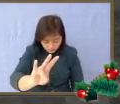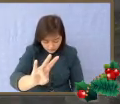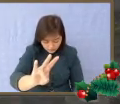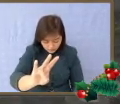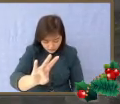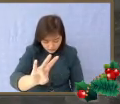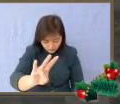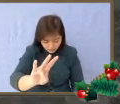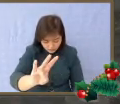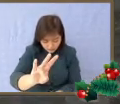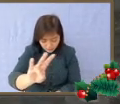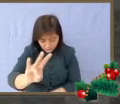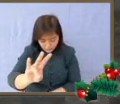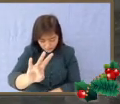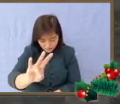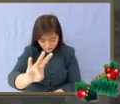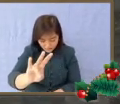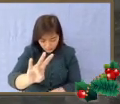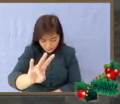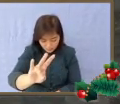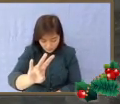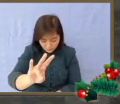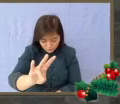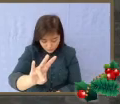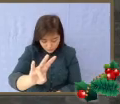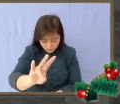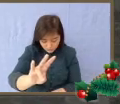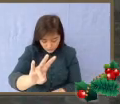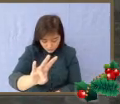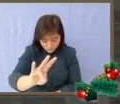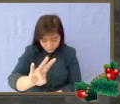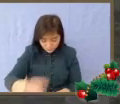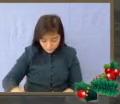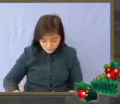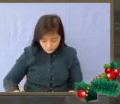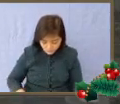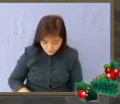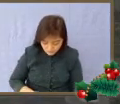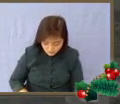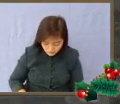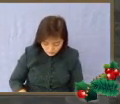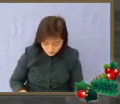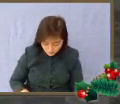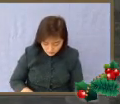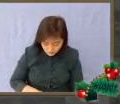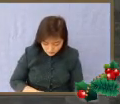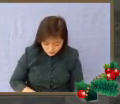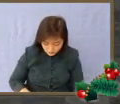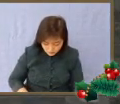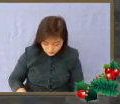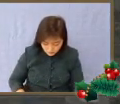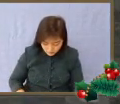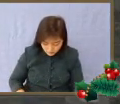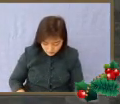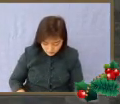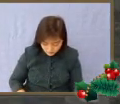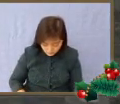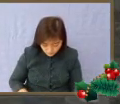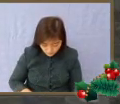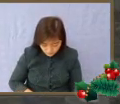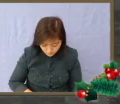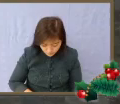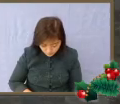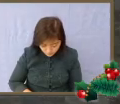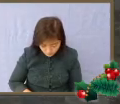steadfast, knowing that as ye are partakers of the sufferings, so shall ye be also of the